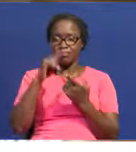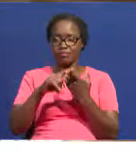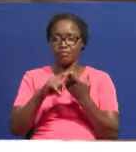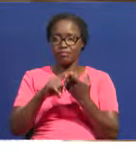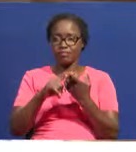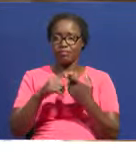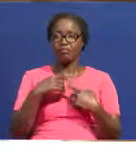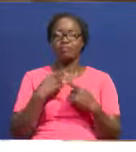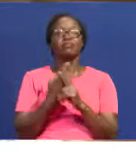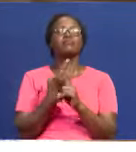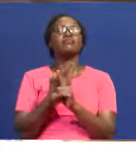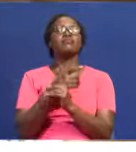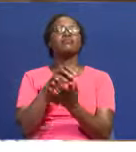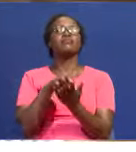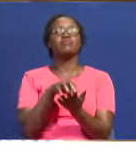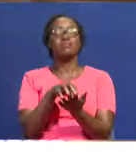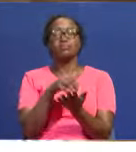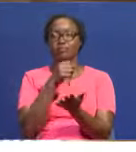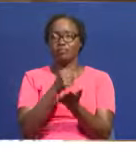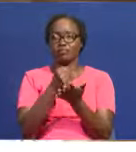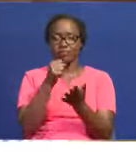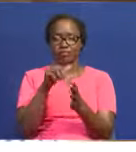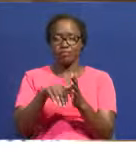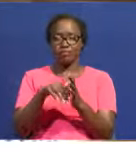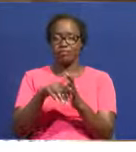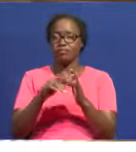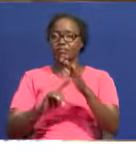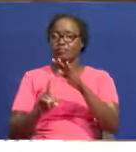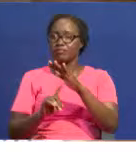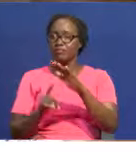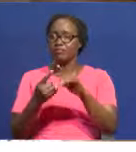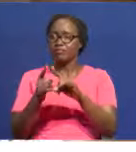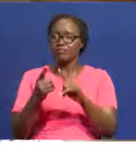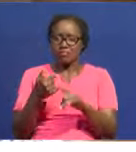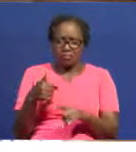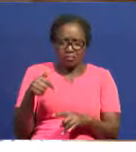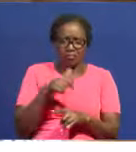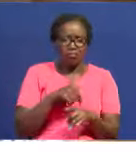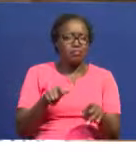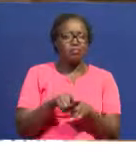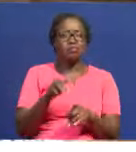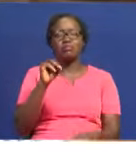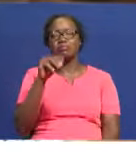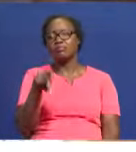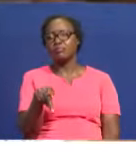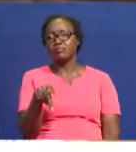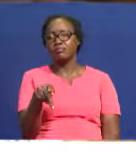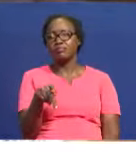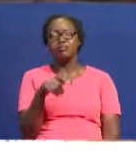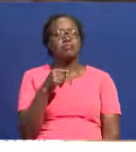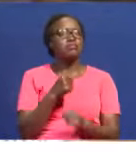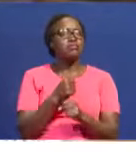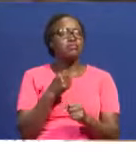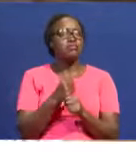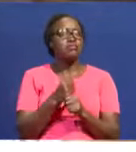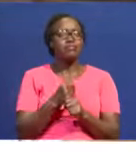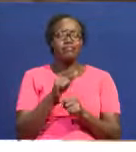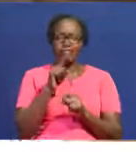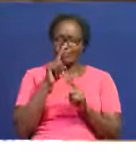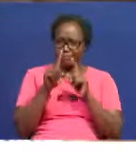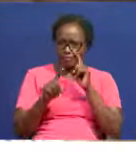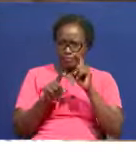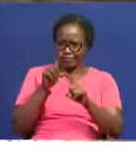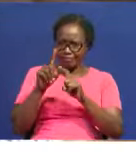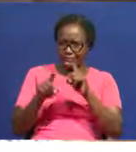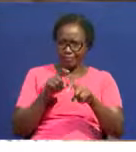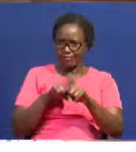to hold different offices in the cabinet. But Sisi Kama Wambunge will do the vetting, and